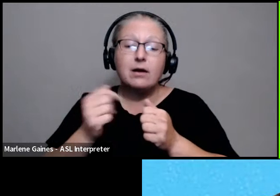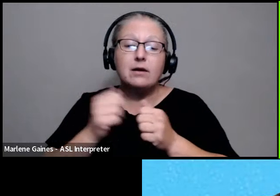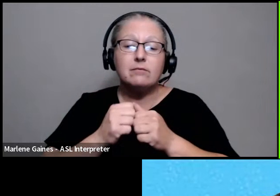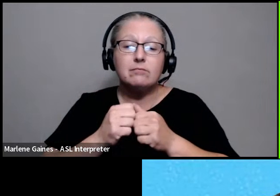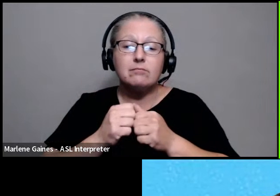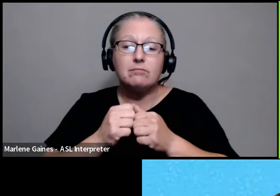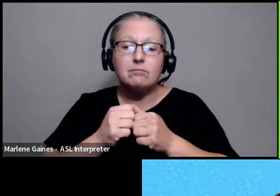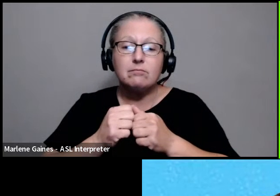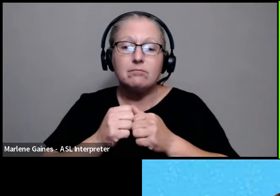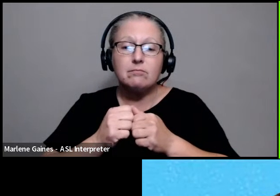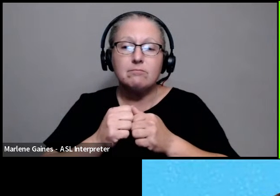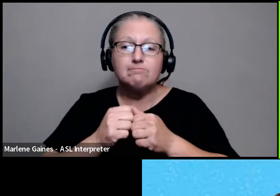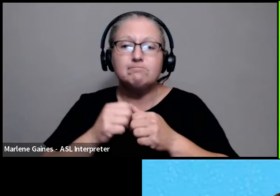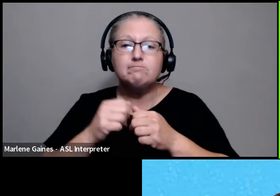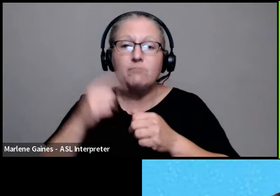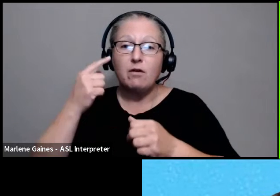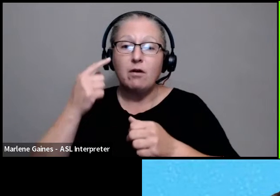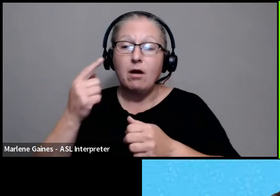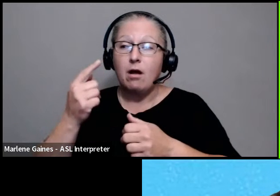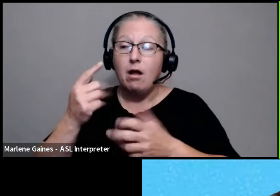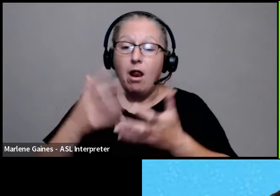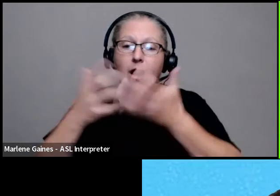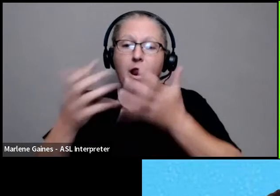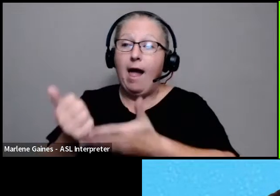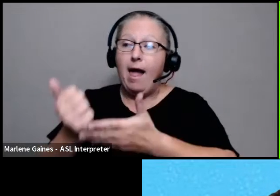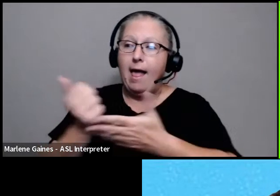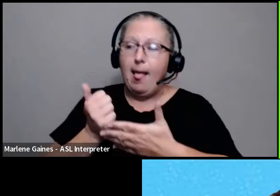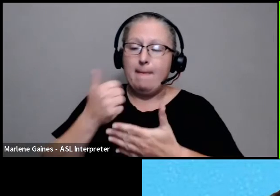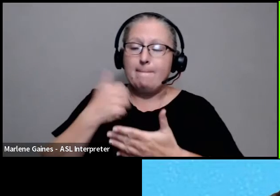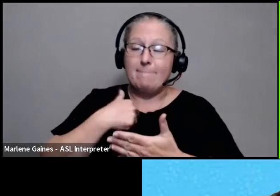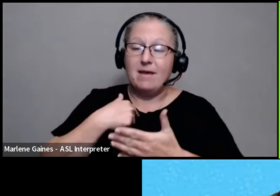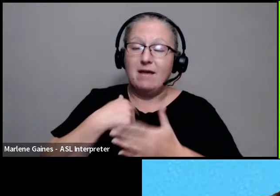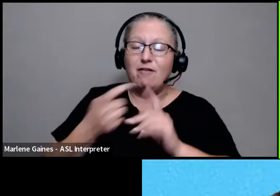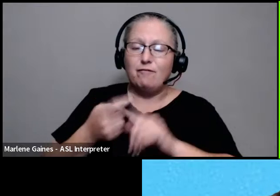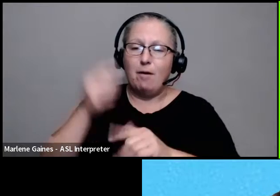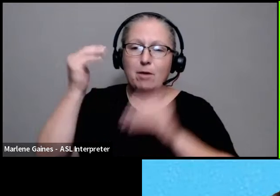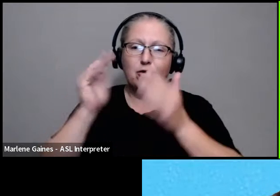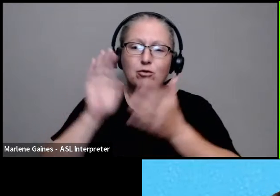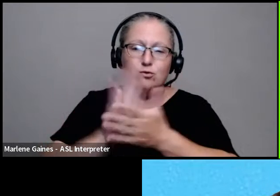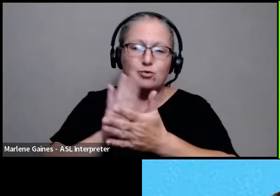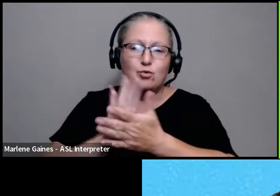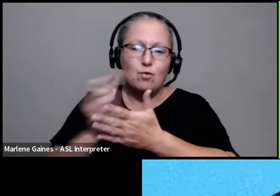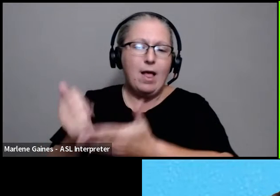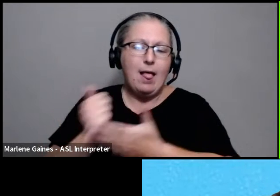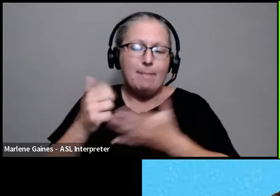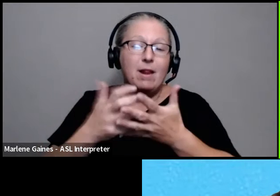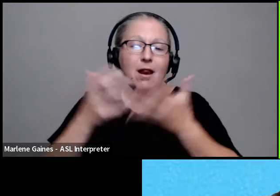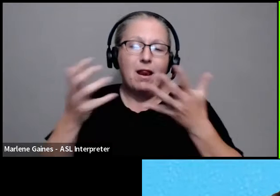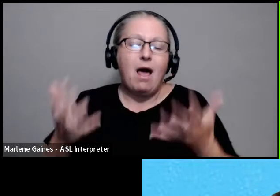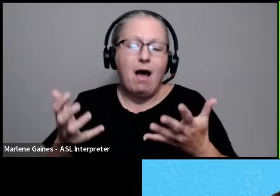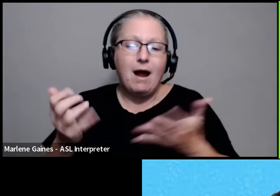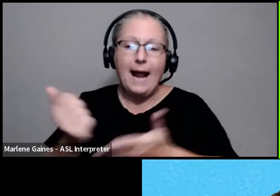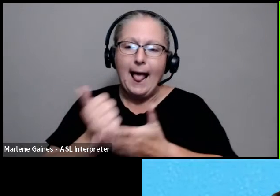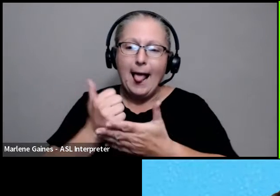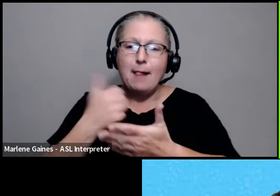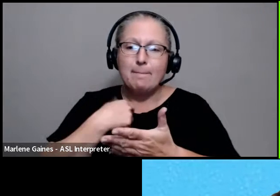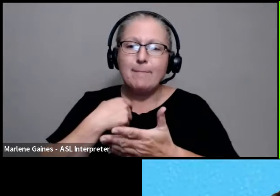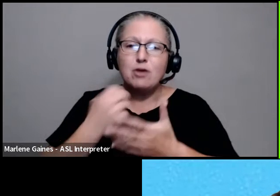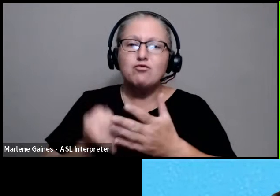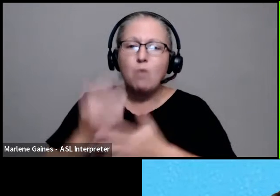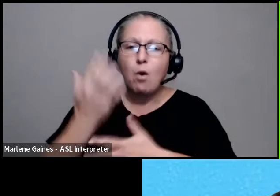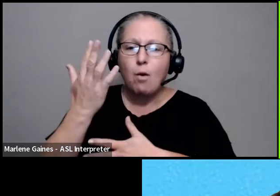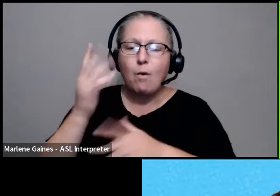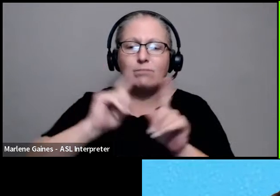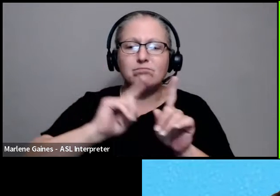helpful it's for me, the San Mateo Adult School. It helped me a lot. It helped me to grow on different